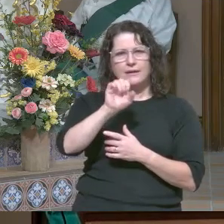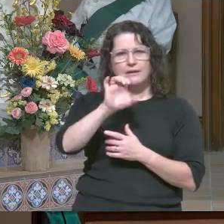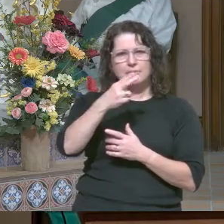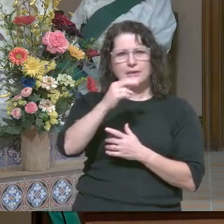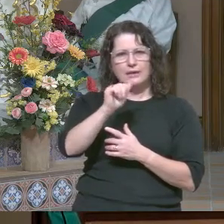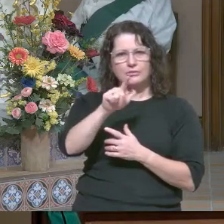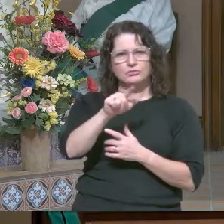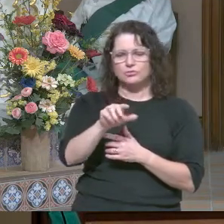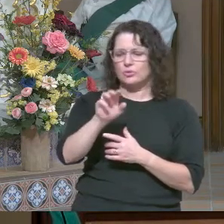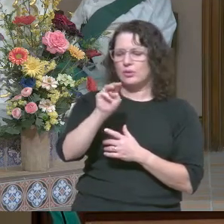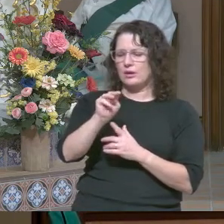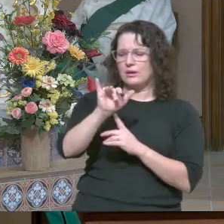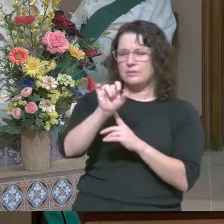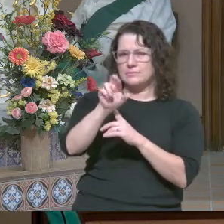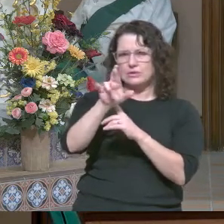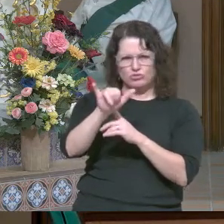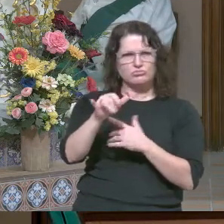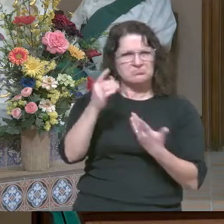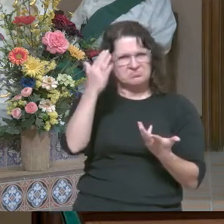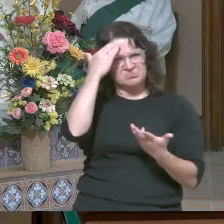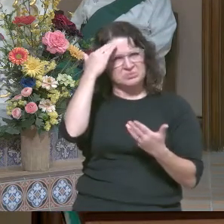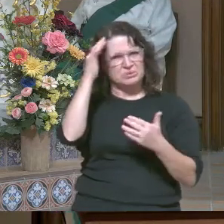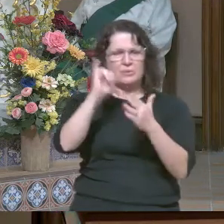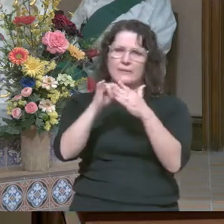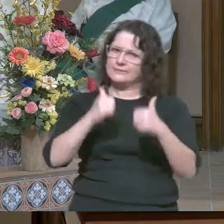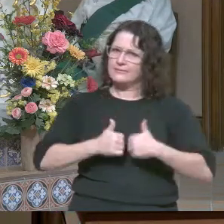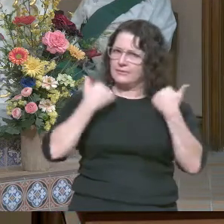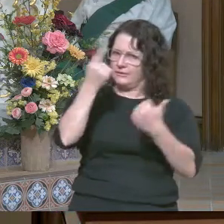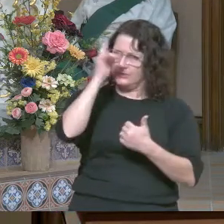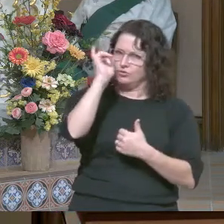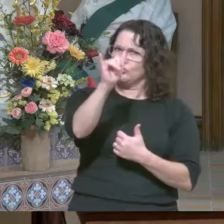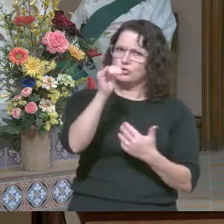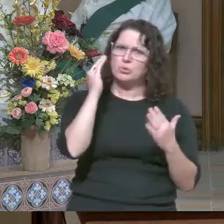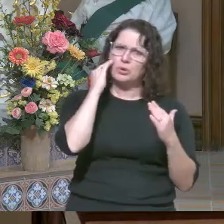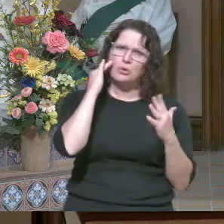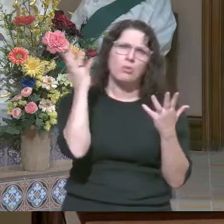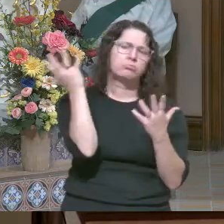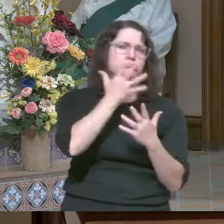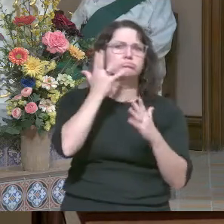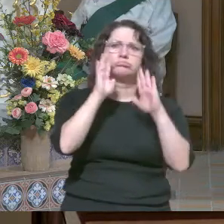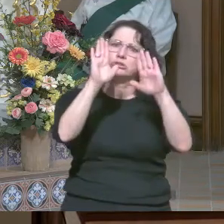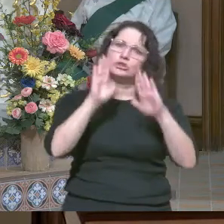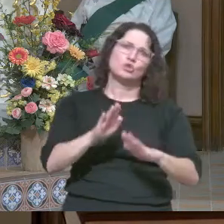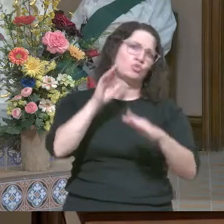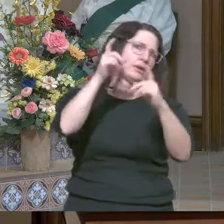for eternal life, the great wonderful gift of eternal life.